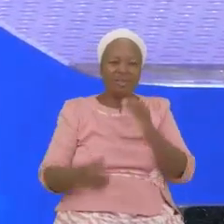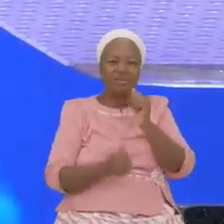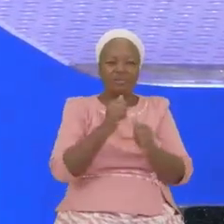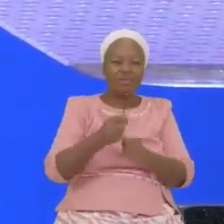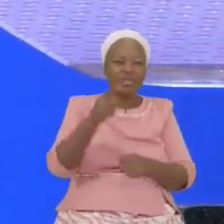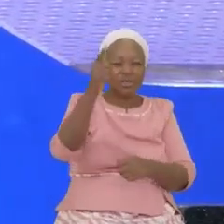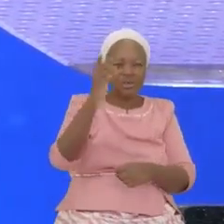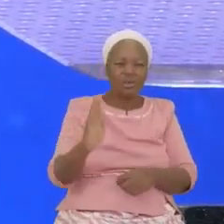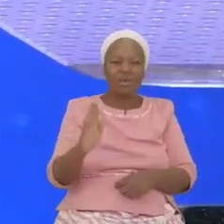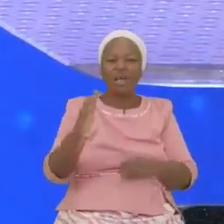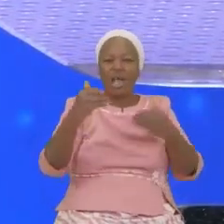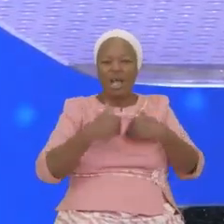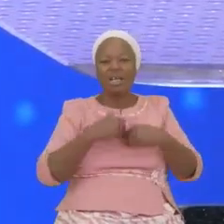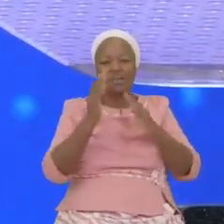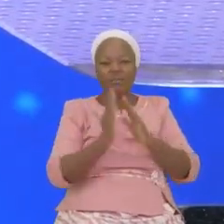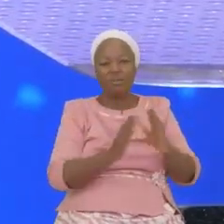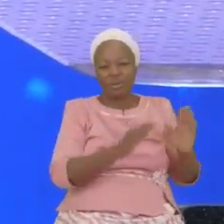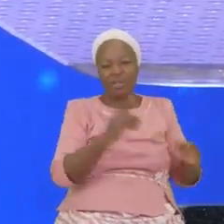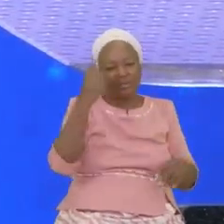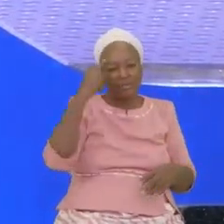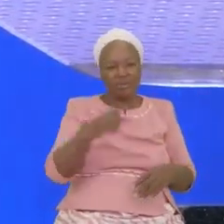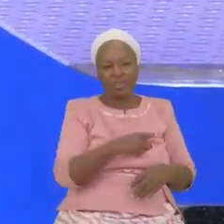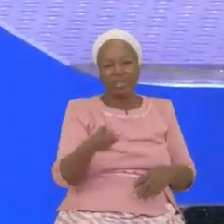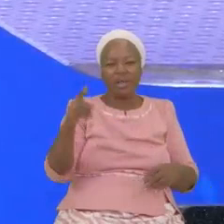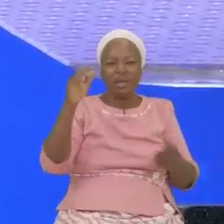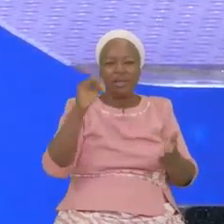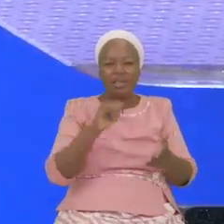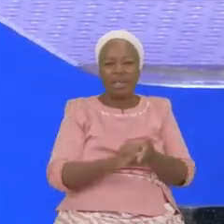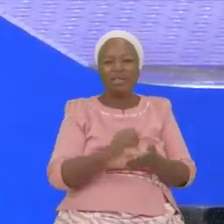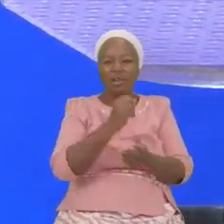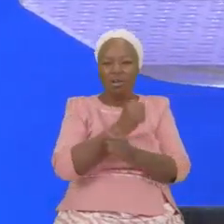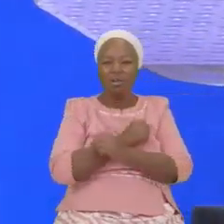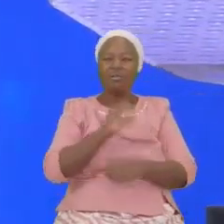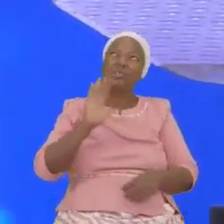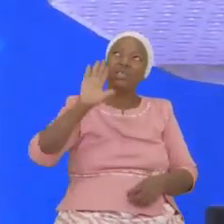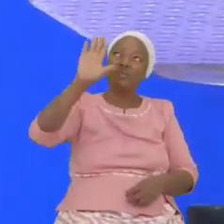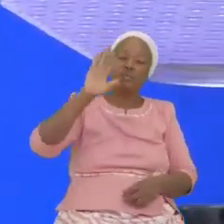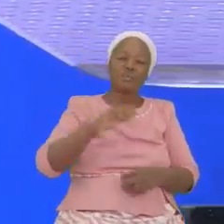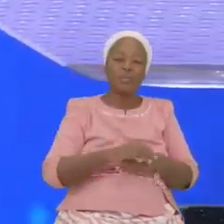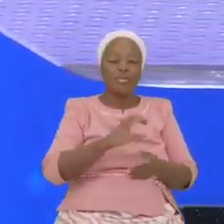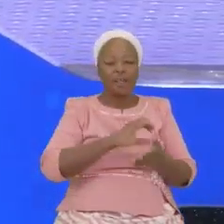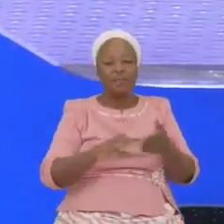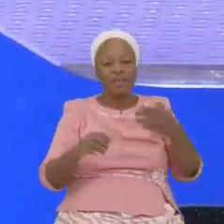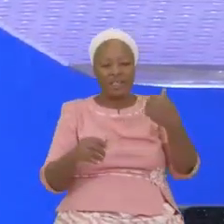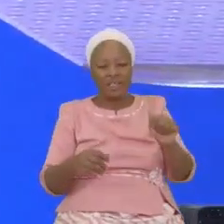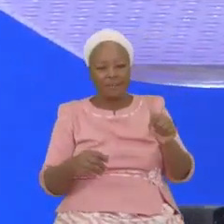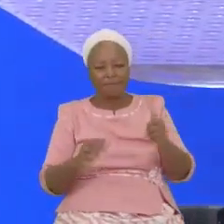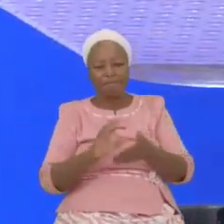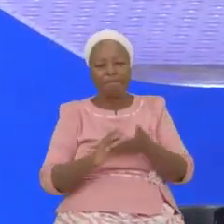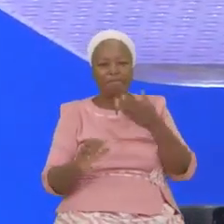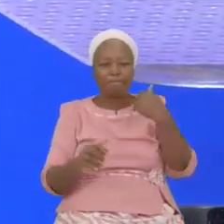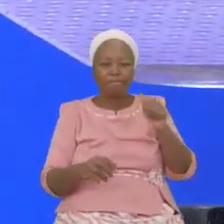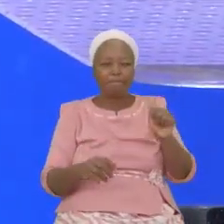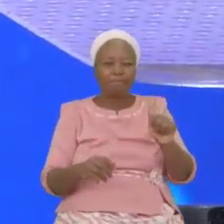which God has prepared for them that love him. Look at verse 10. It